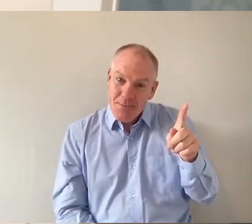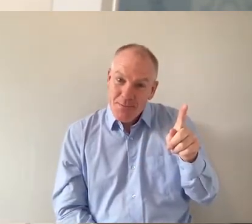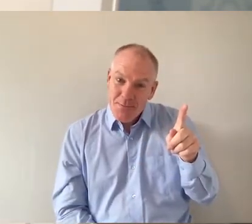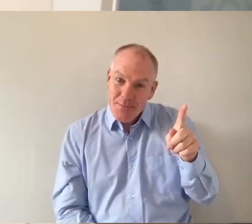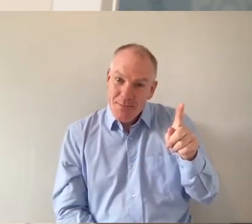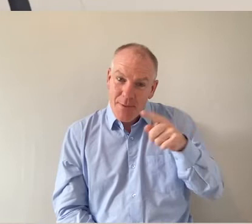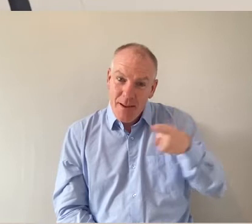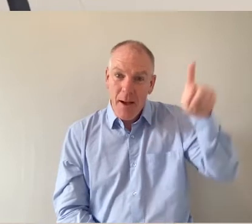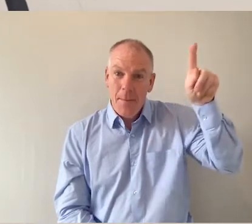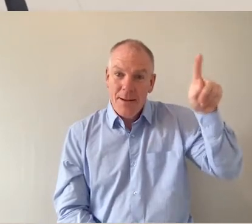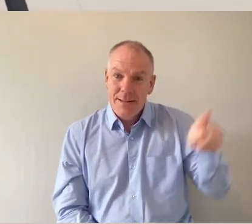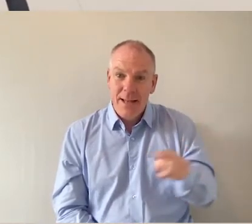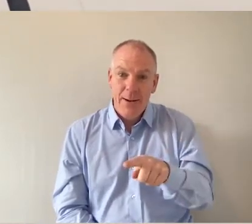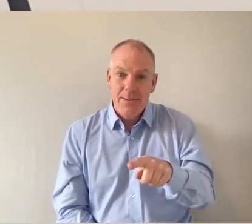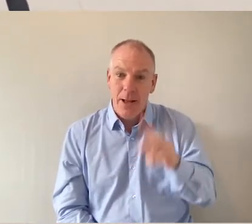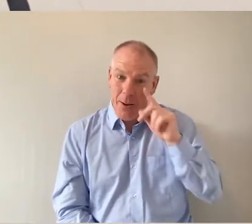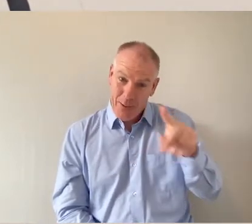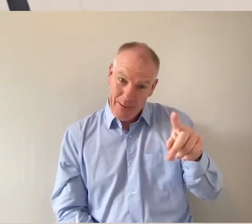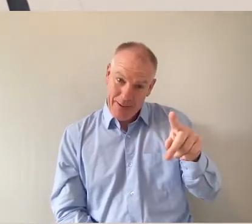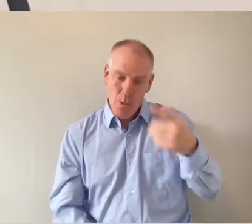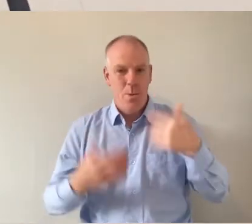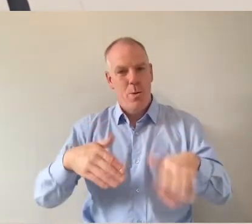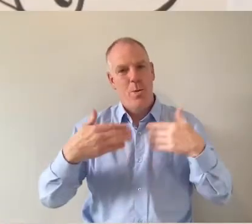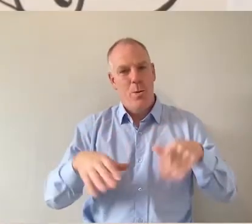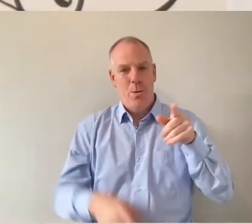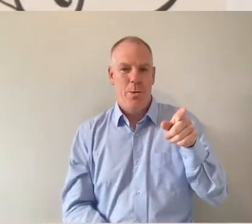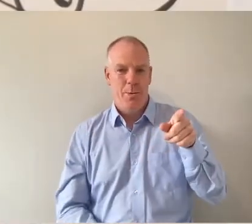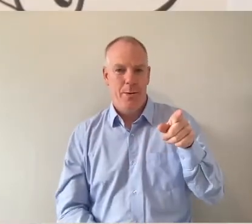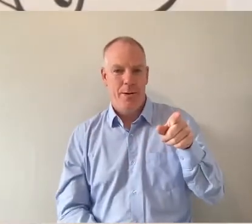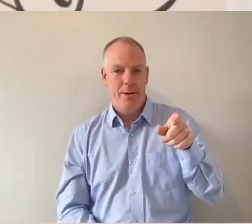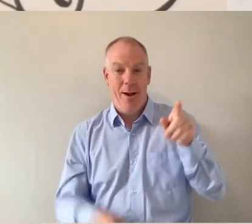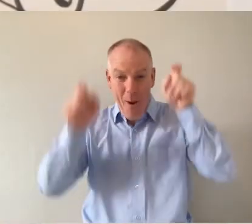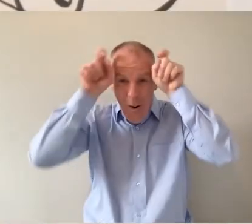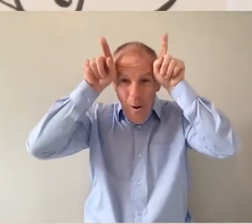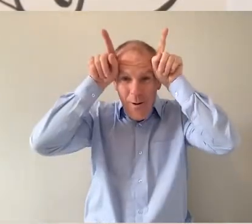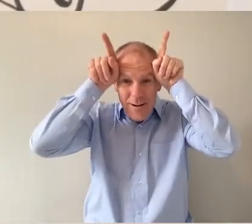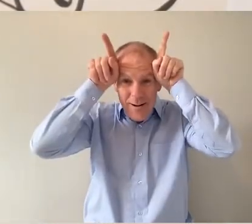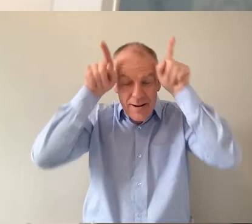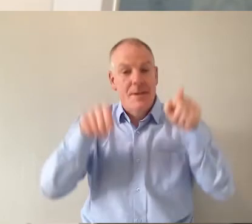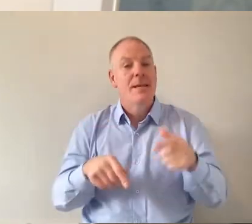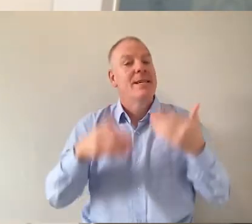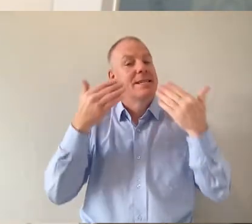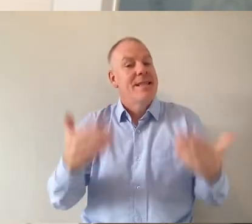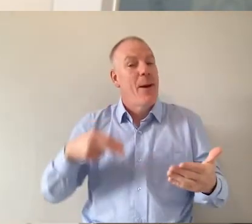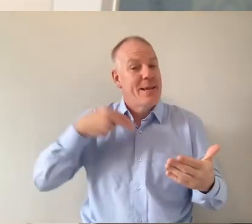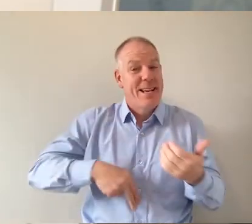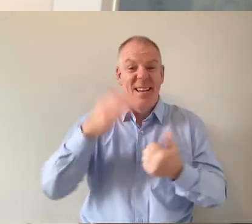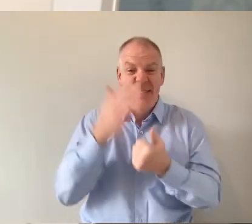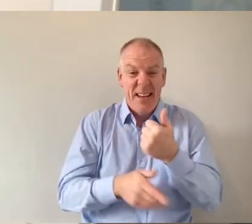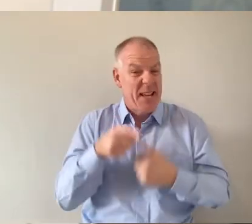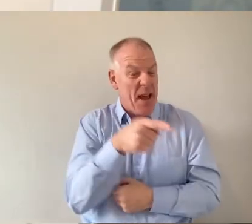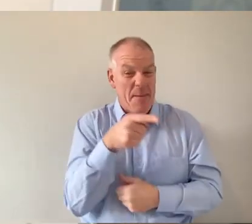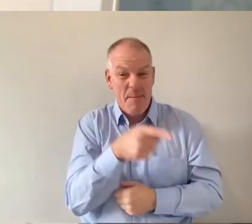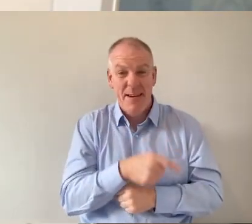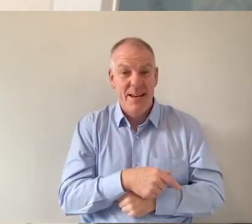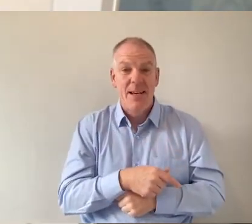up. And then a curvy line coming down. And there's his 2 horns. And we're nearly finished Guzzler. The last